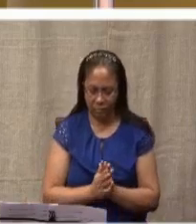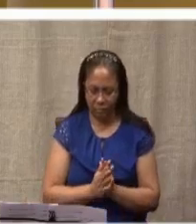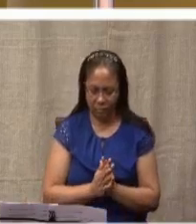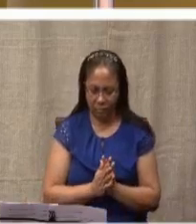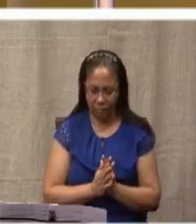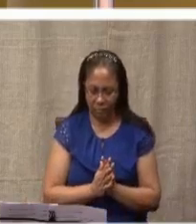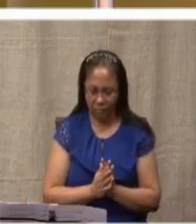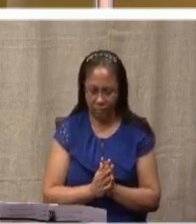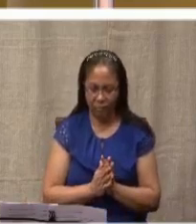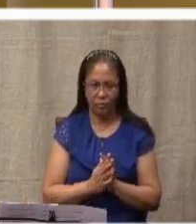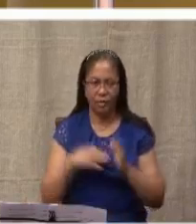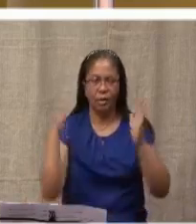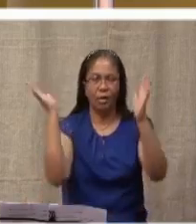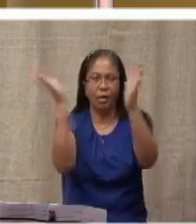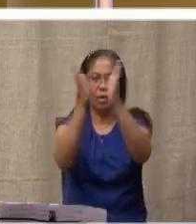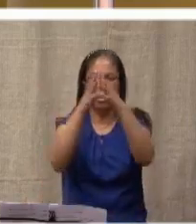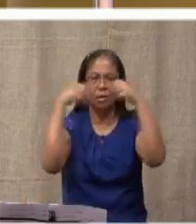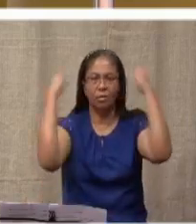oh